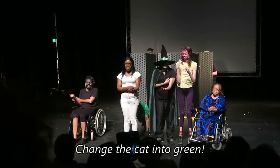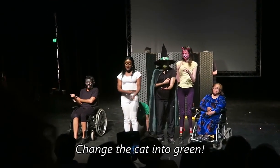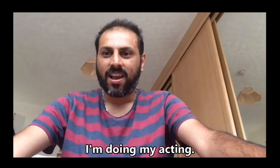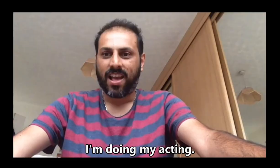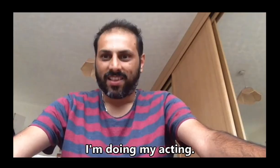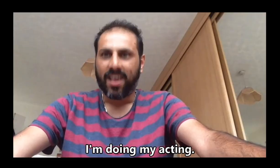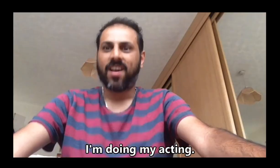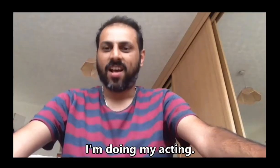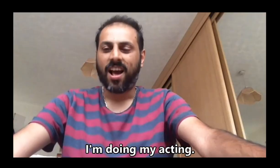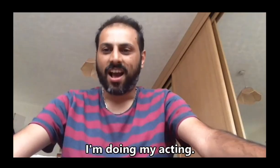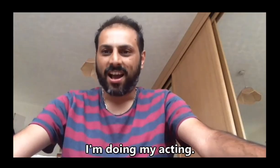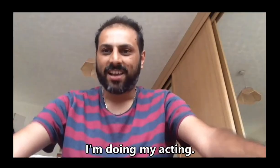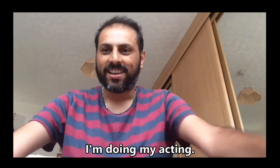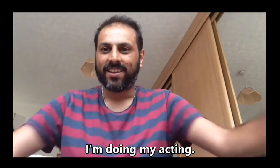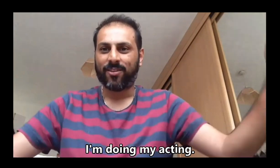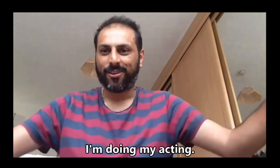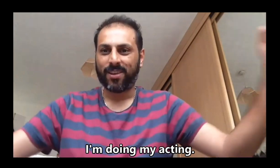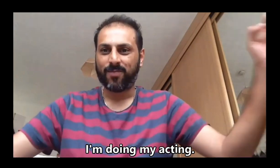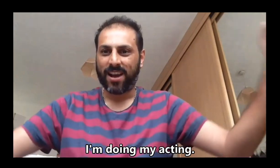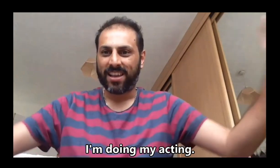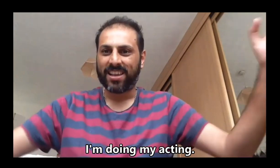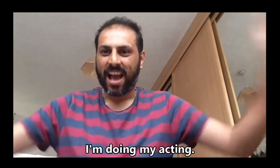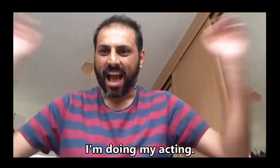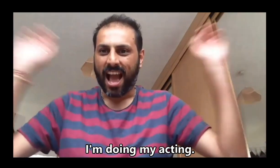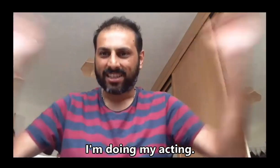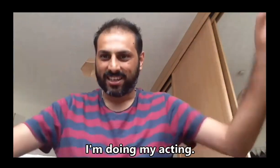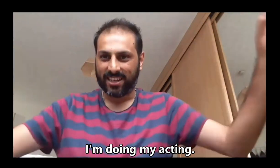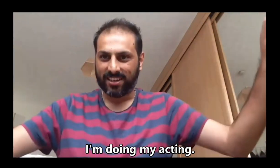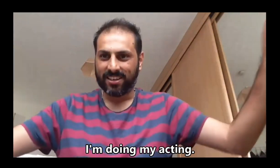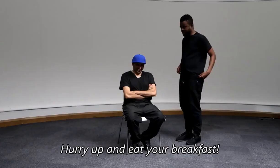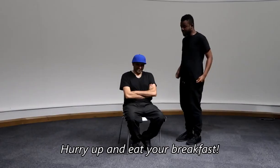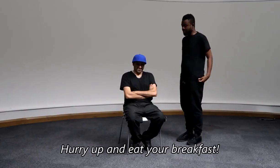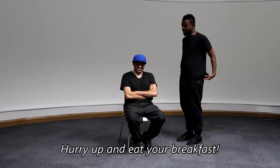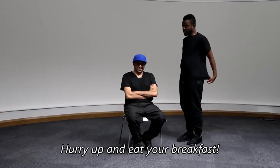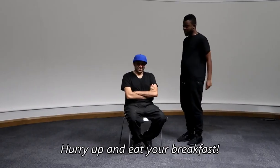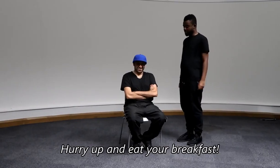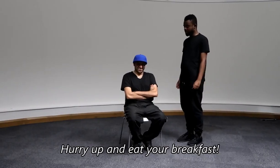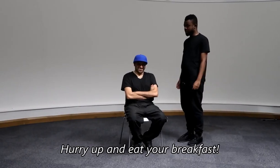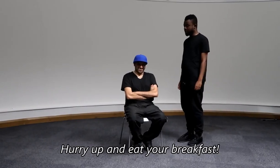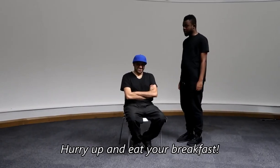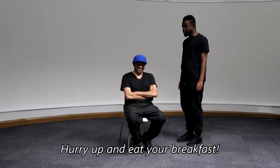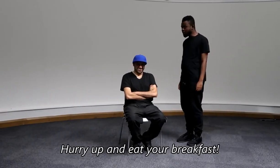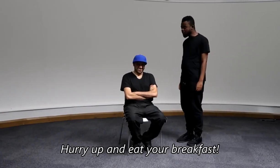green. I doing my acting.